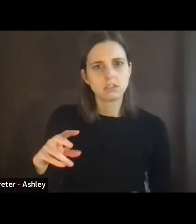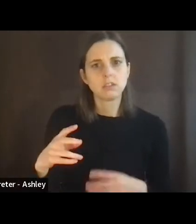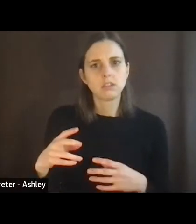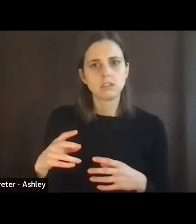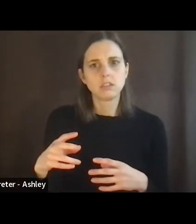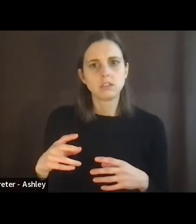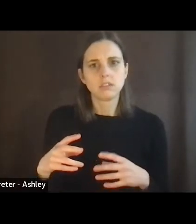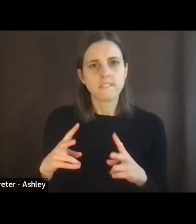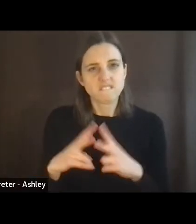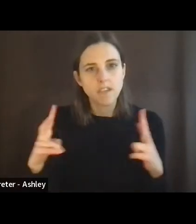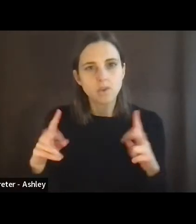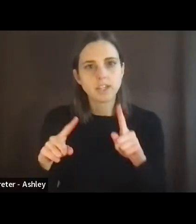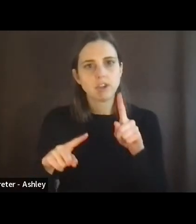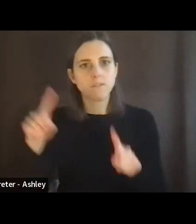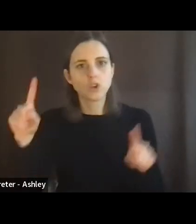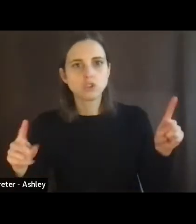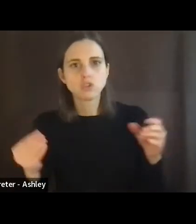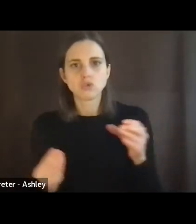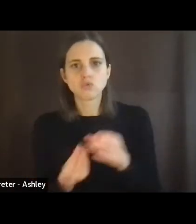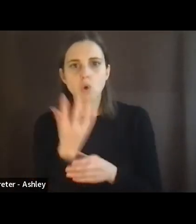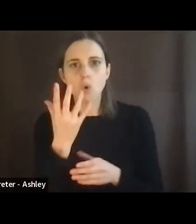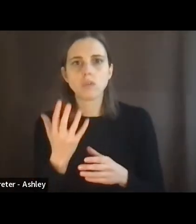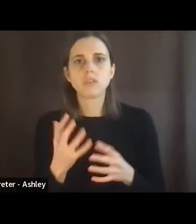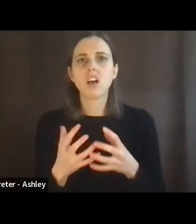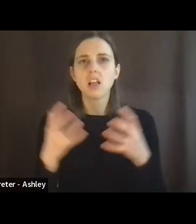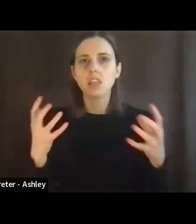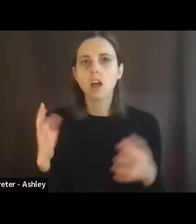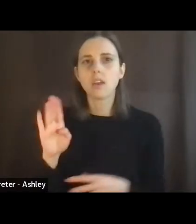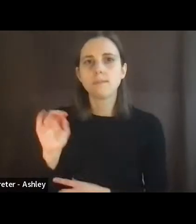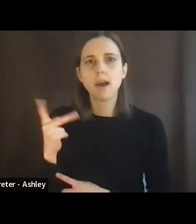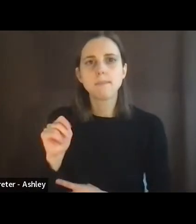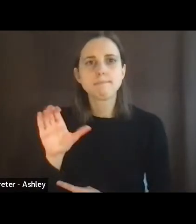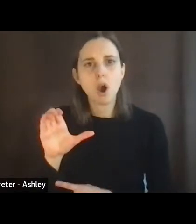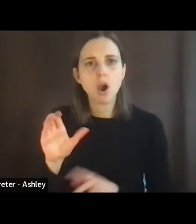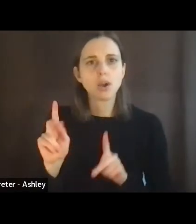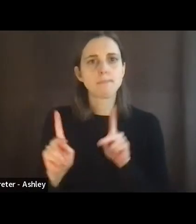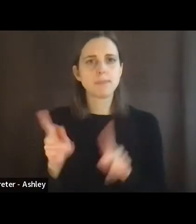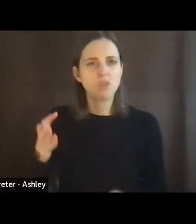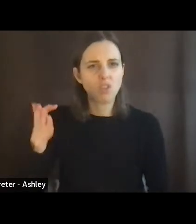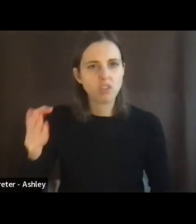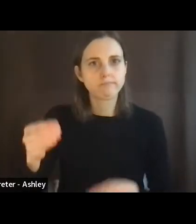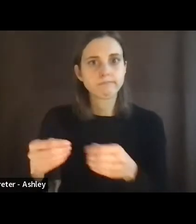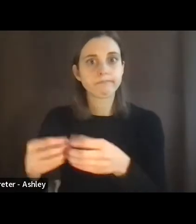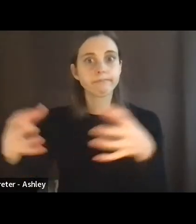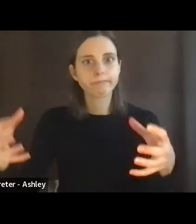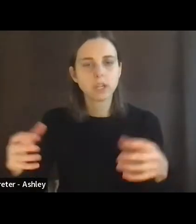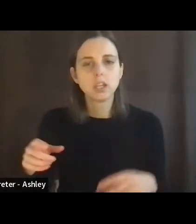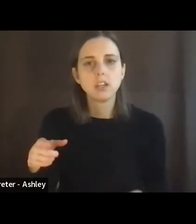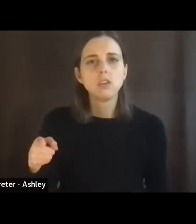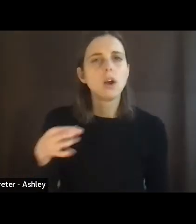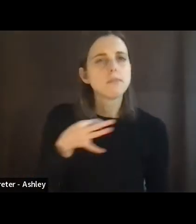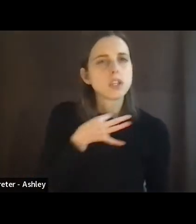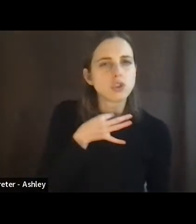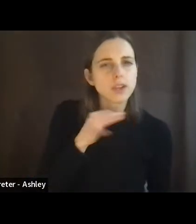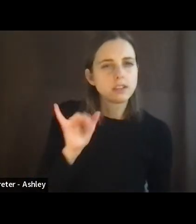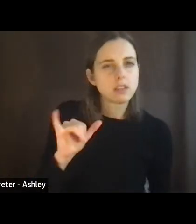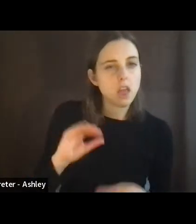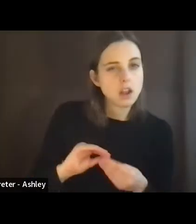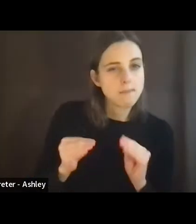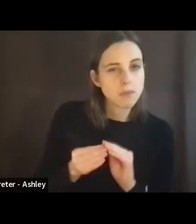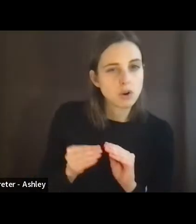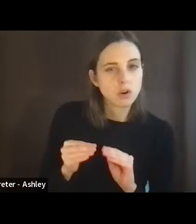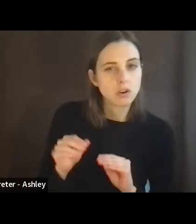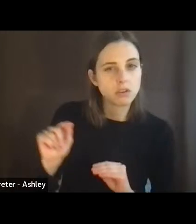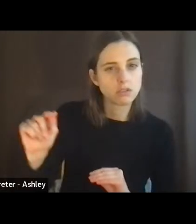growth and high equity, high people of color. And I wanted to know, was that number that you were speaking about, was